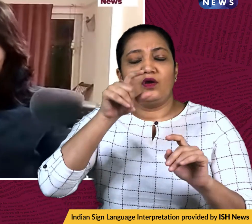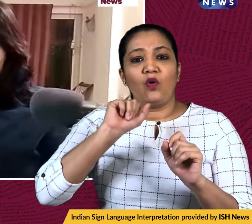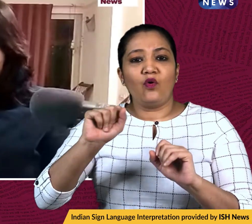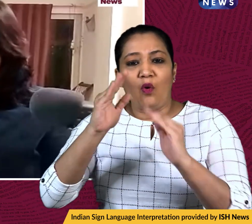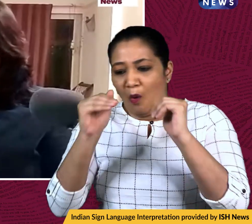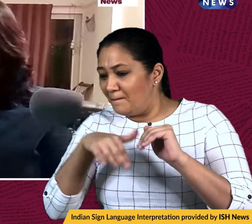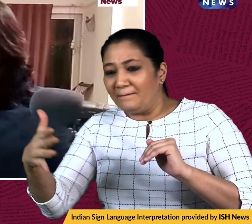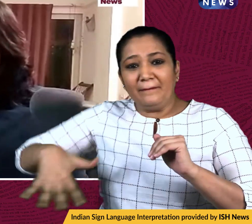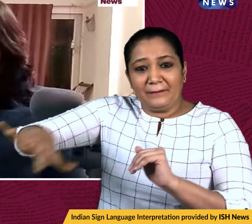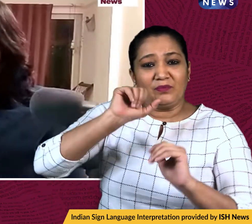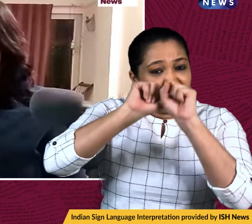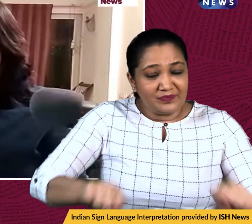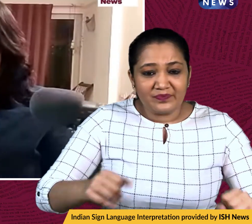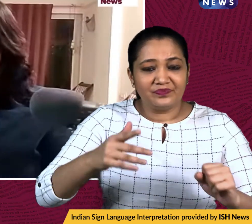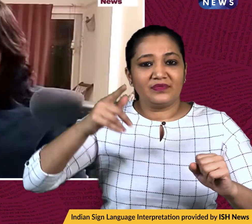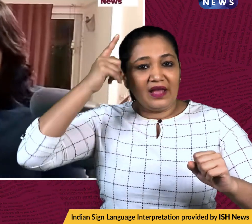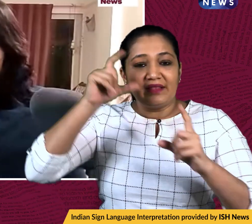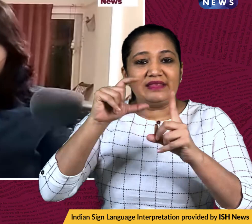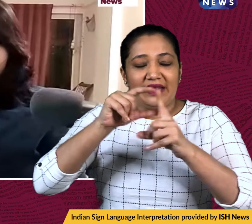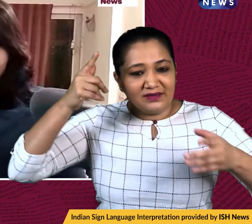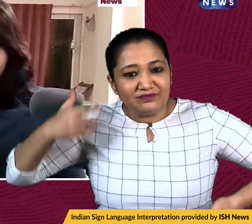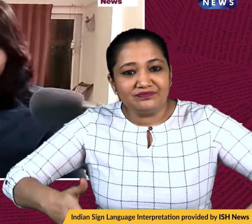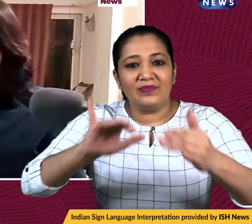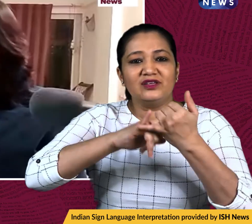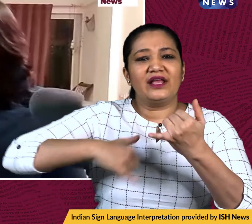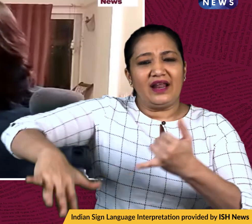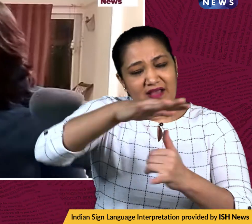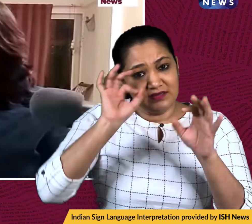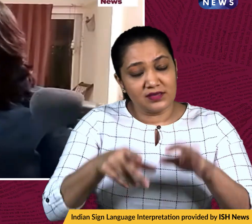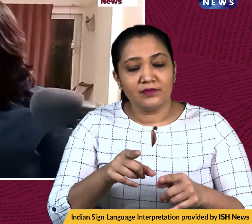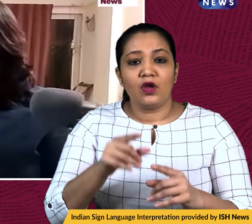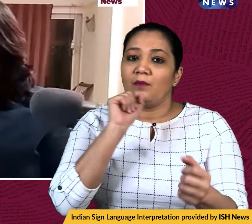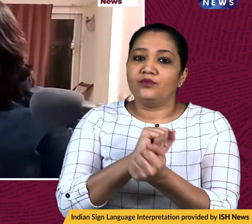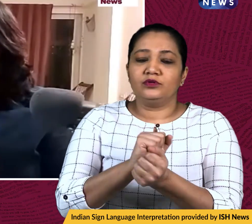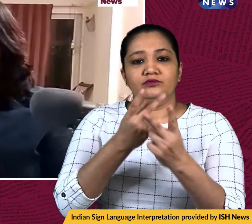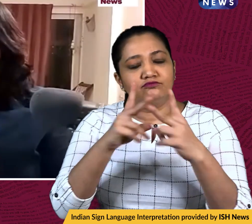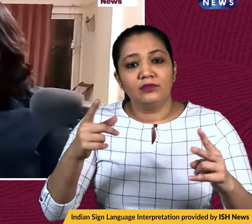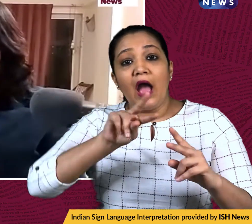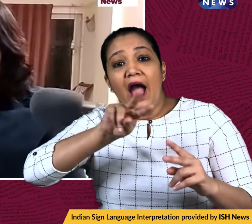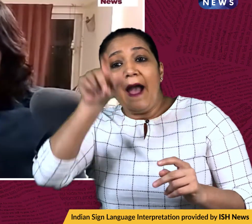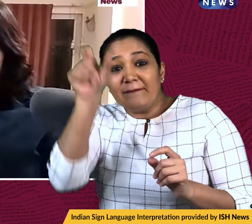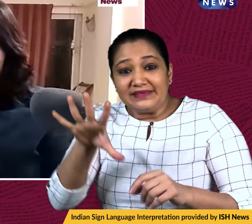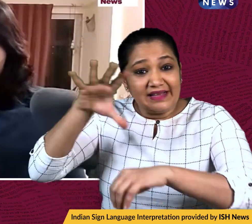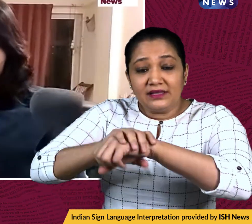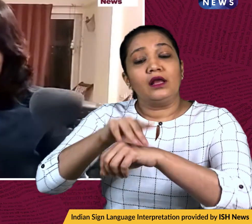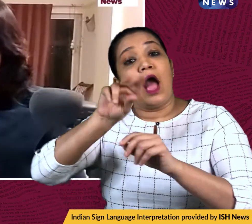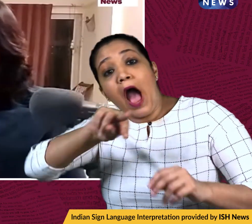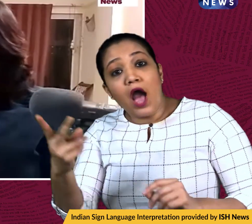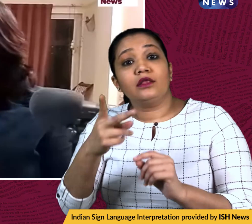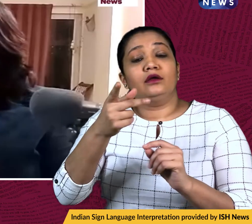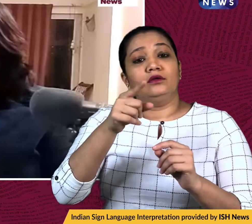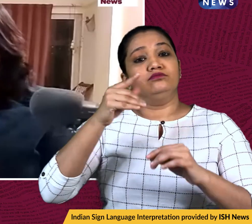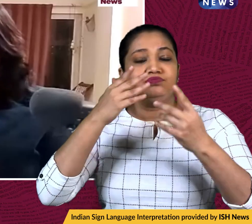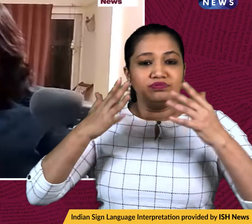by her neighbors, and paraded on the streets in Shahdara, the police have booked the accused in another case of